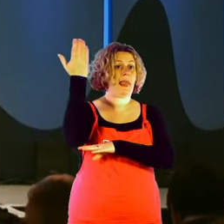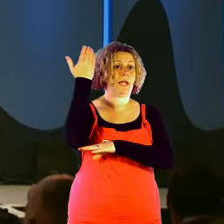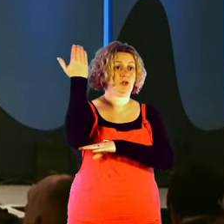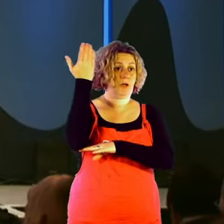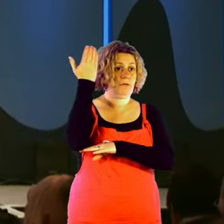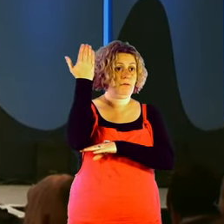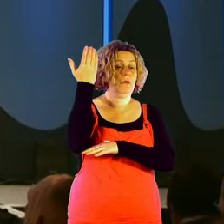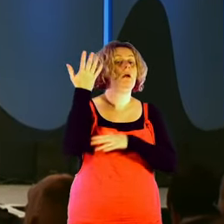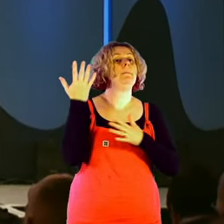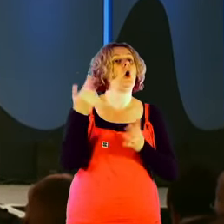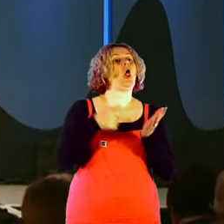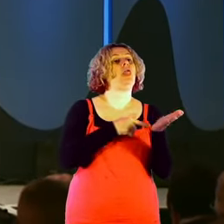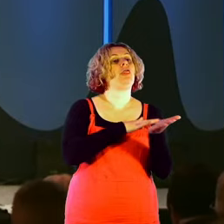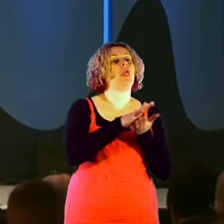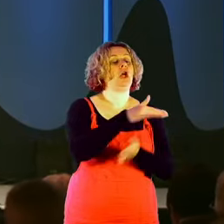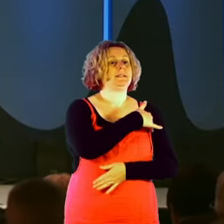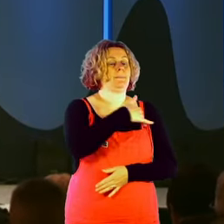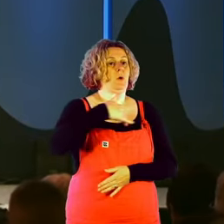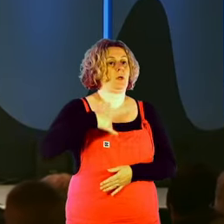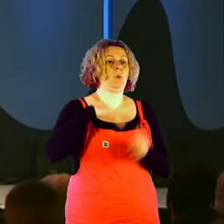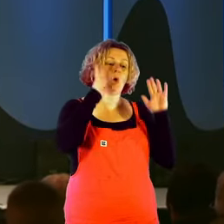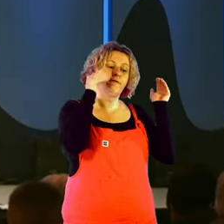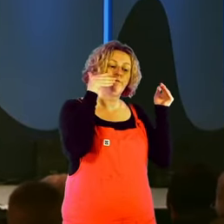here and thinking about being